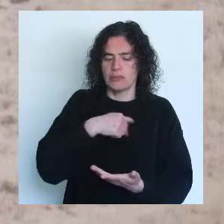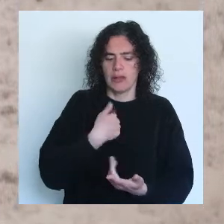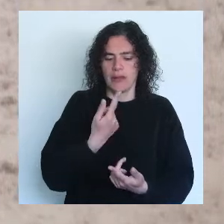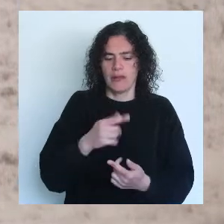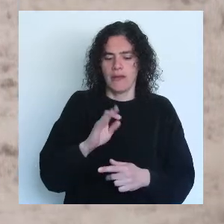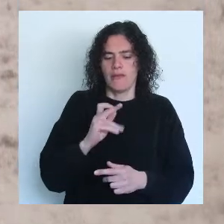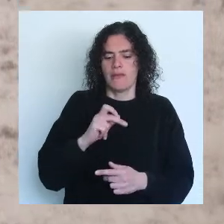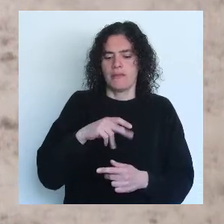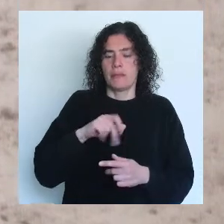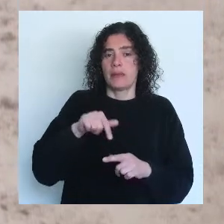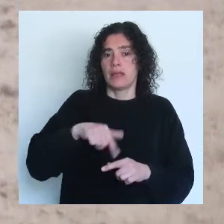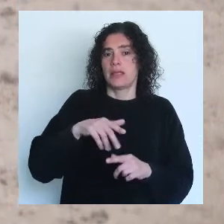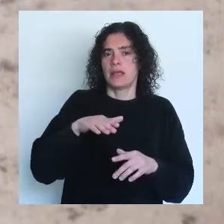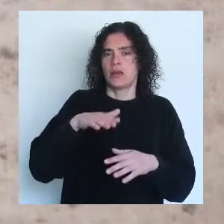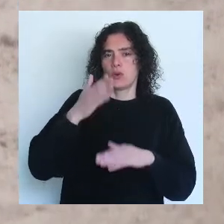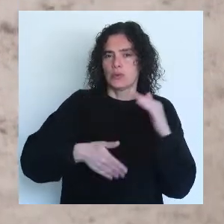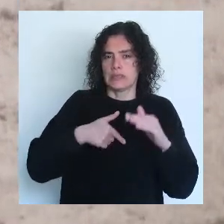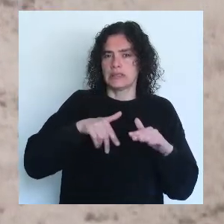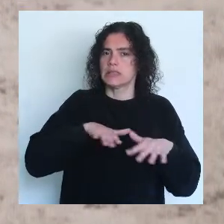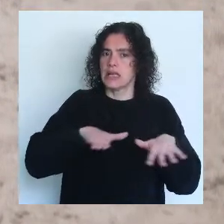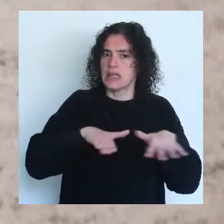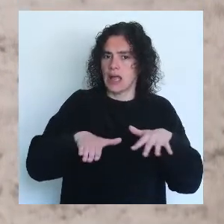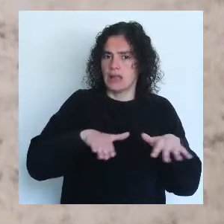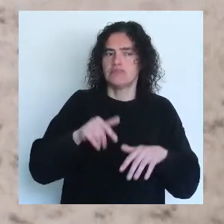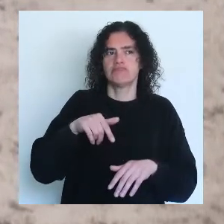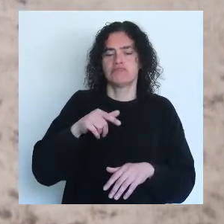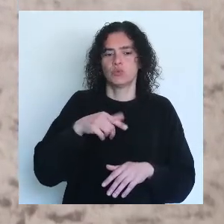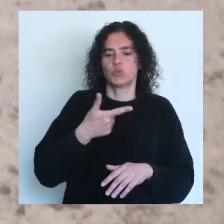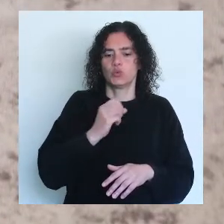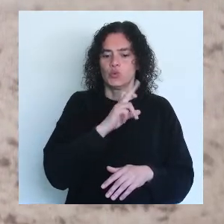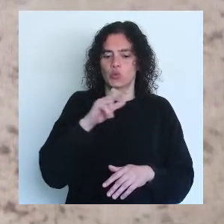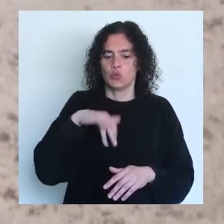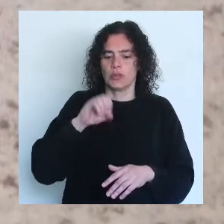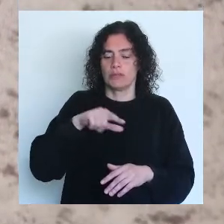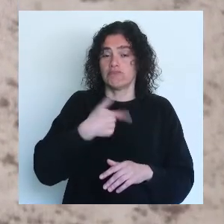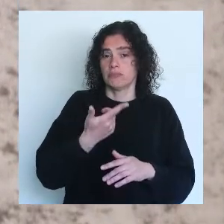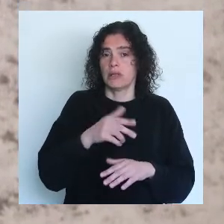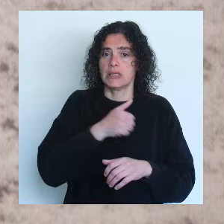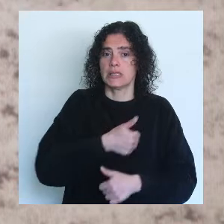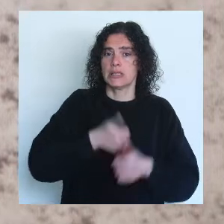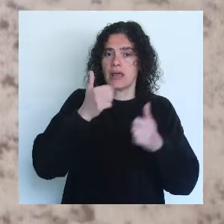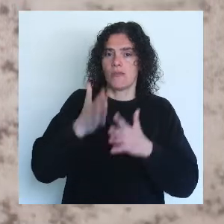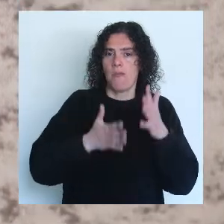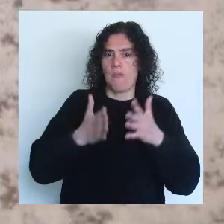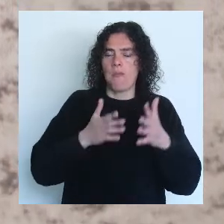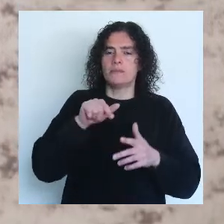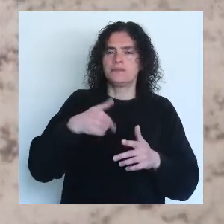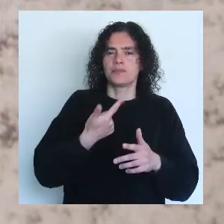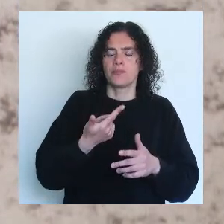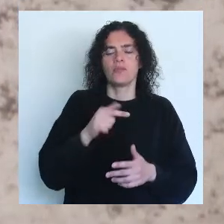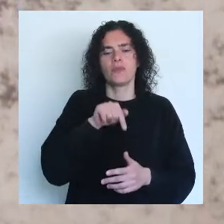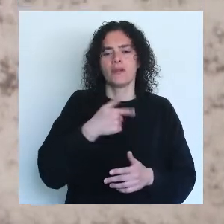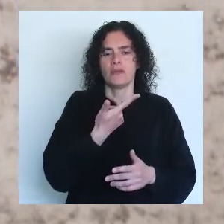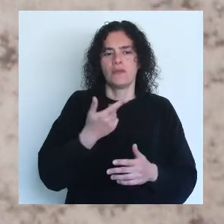revolution, if I may say, is happening in Italy, in Torino, actually, industrial city, with the Italian